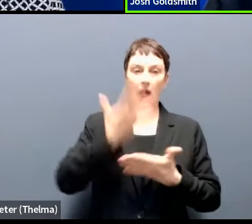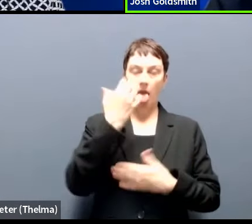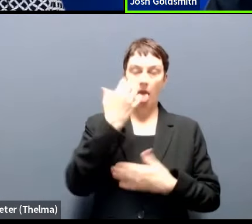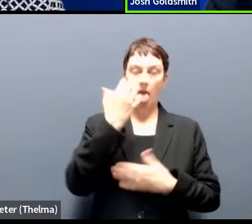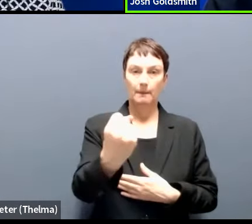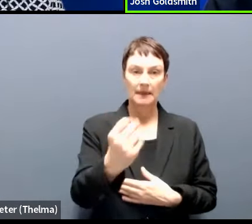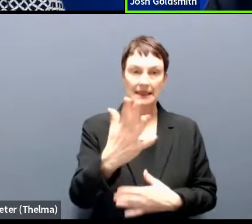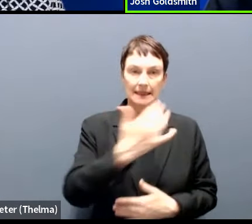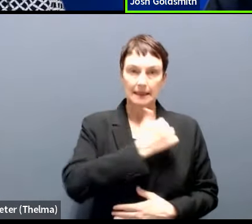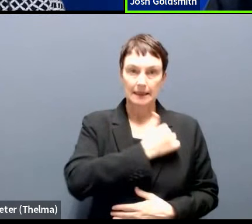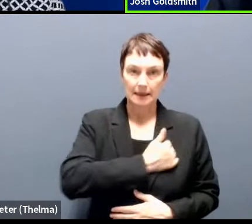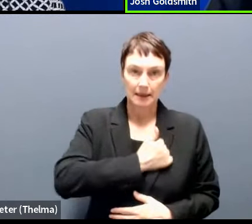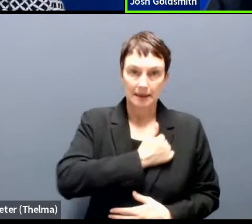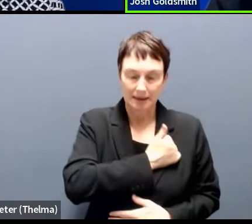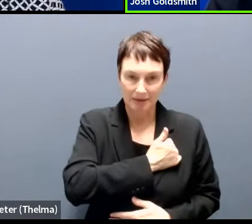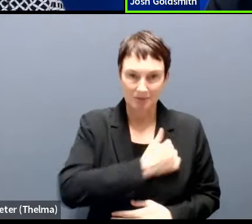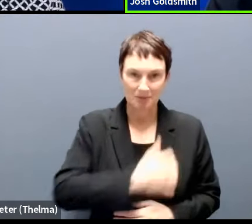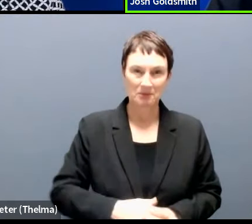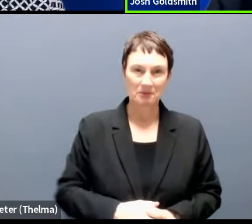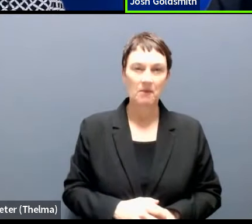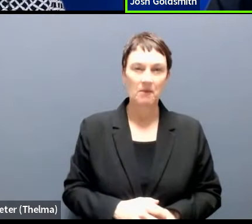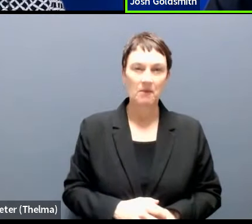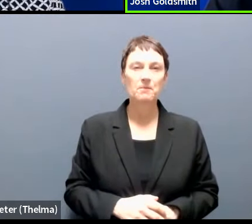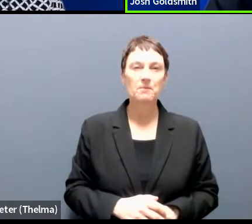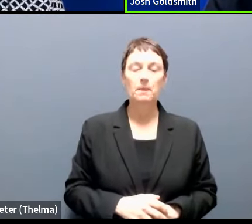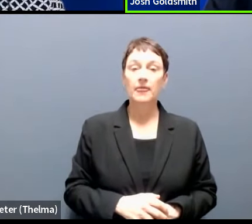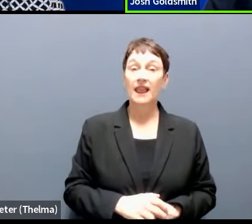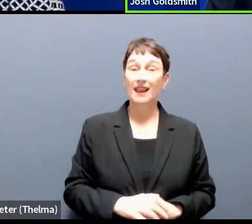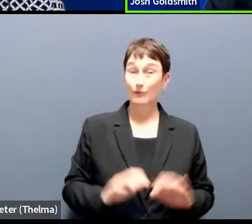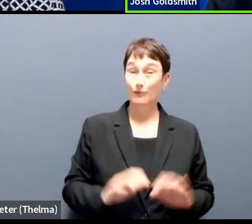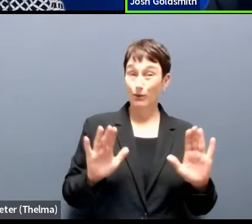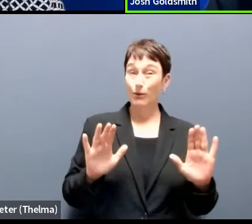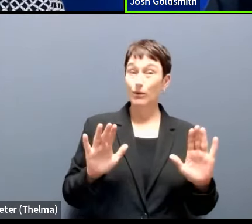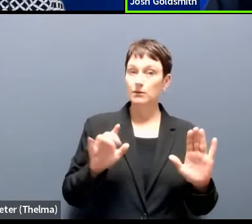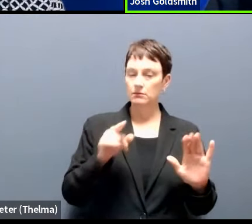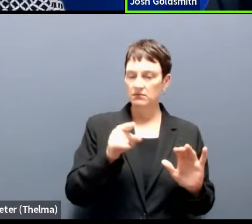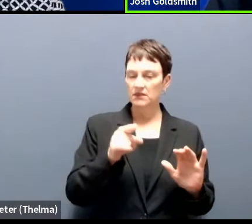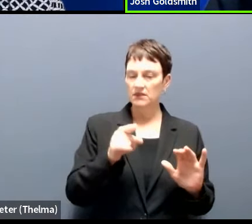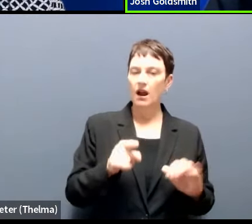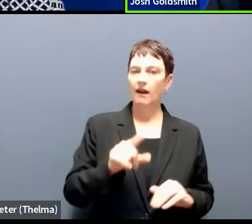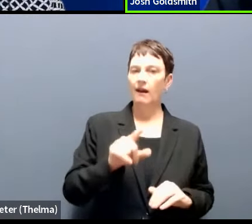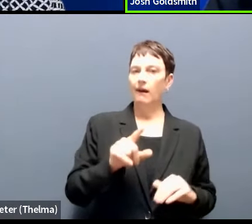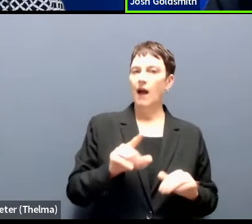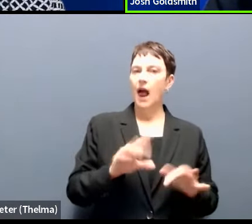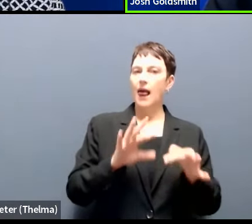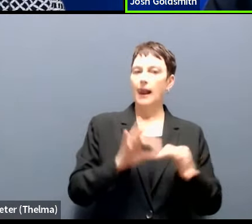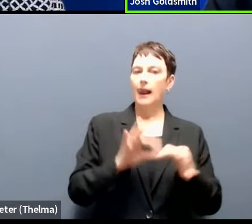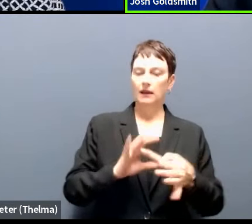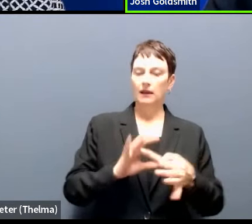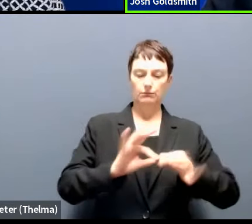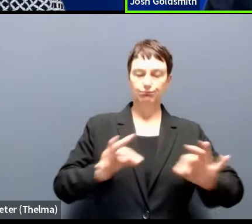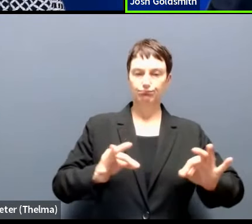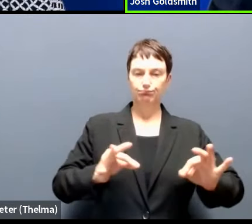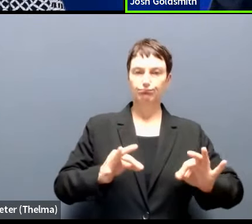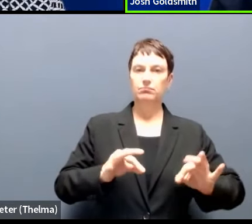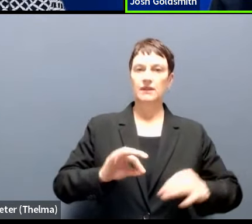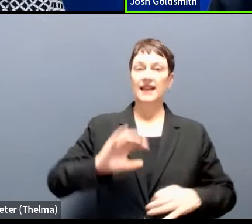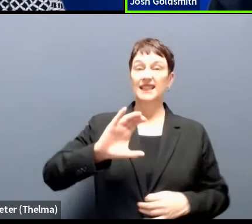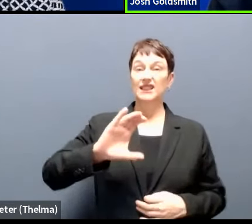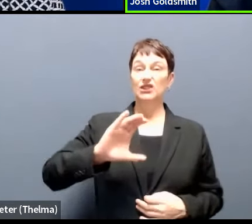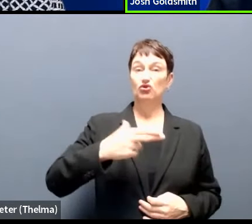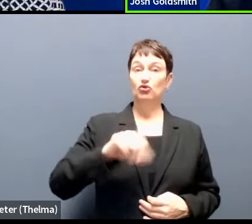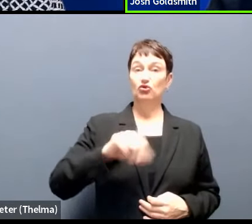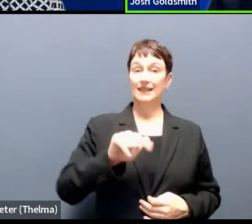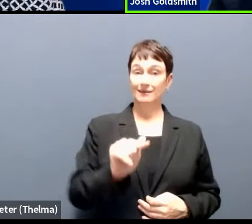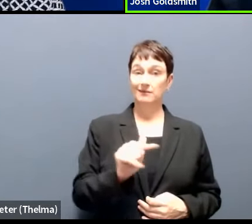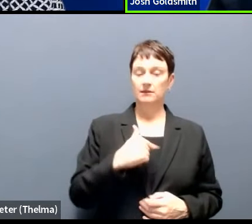will put the link to everything in the Power Pack right in the chat, but there are incredible bonuses in there,